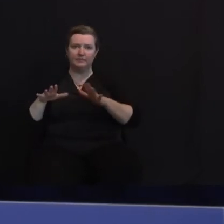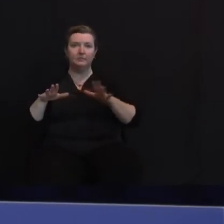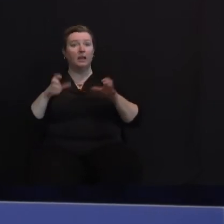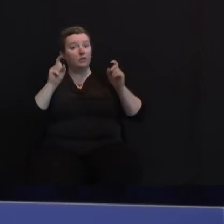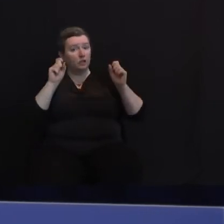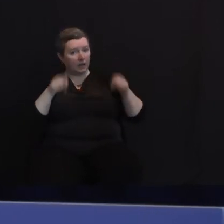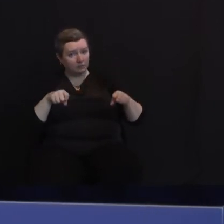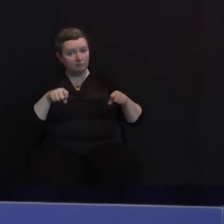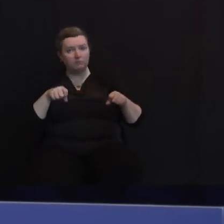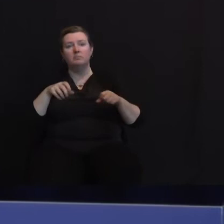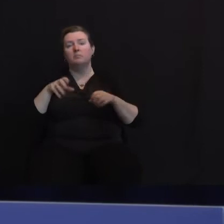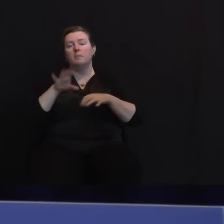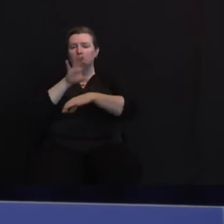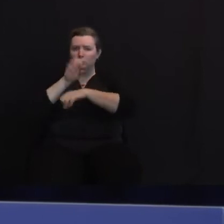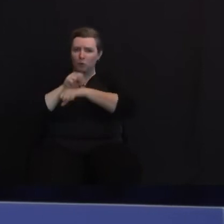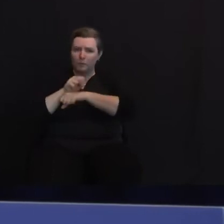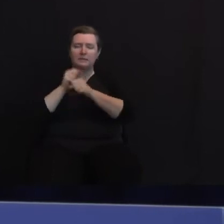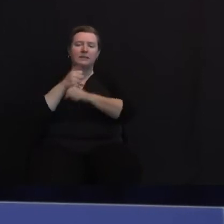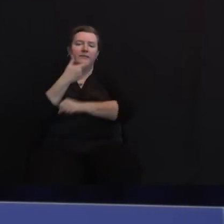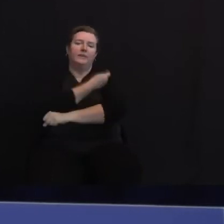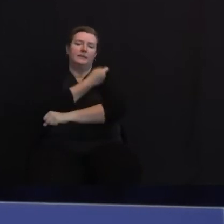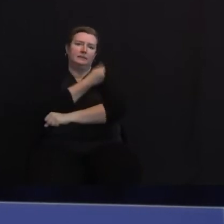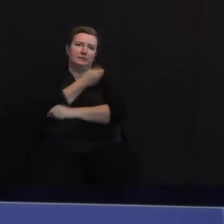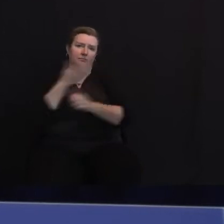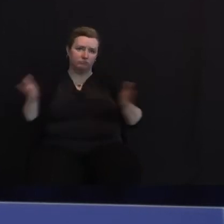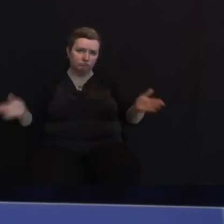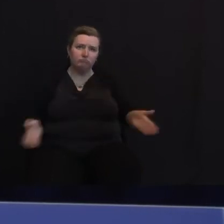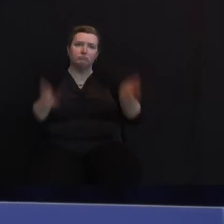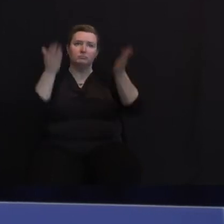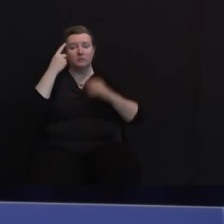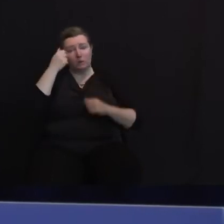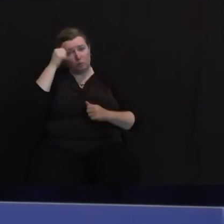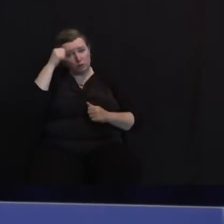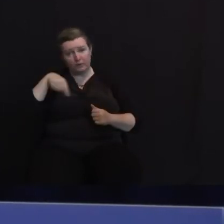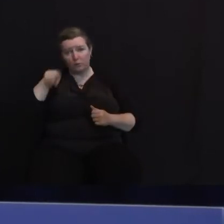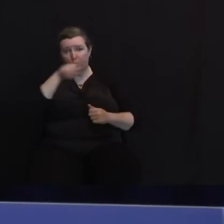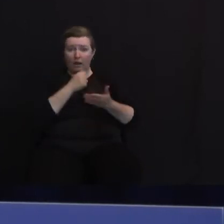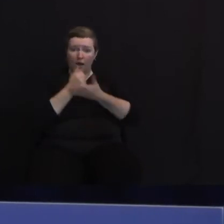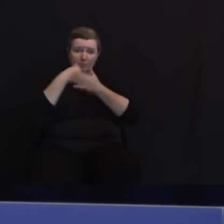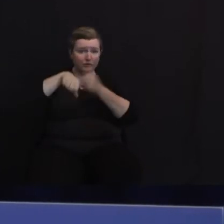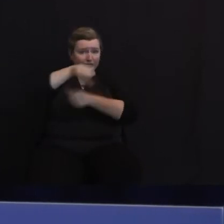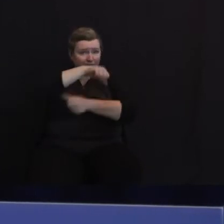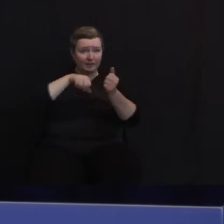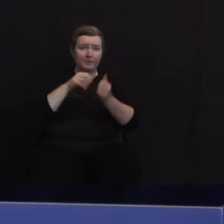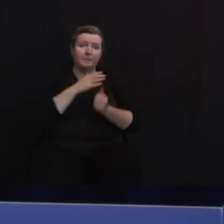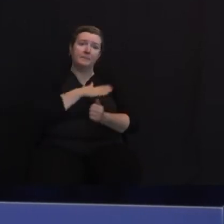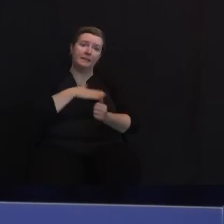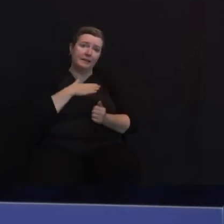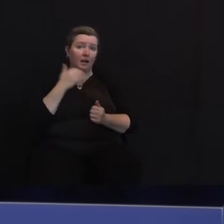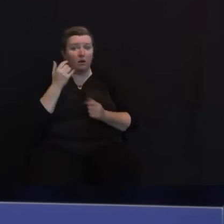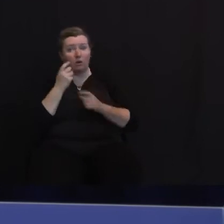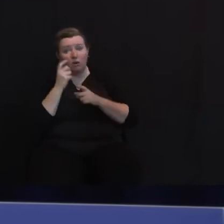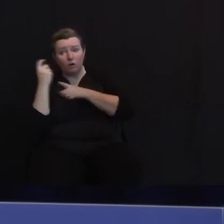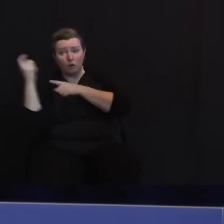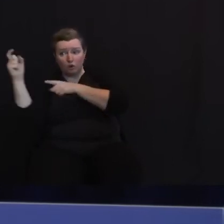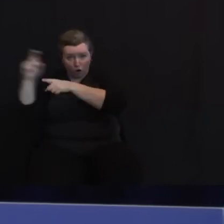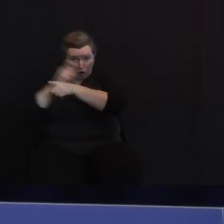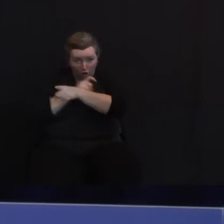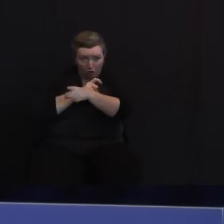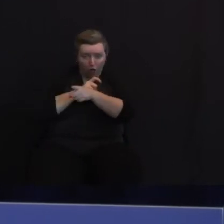appointment and get vaccinated. And remember, for each other, for us all, please take the call and download COVID Alert